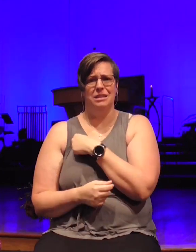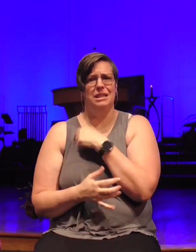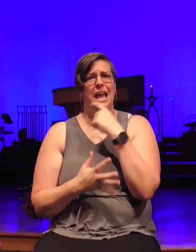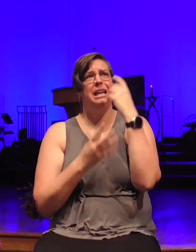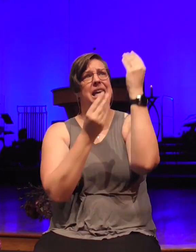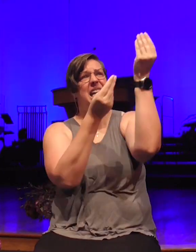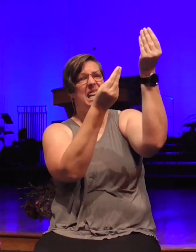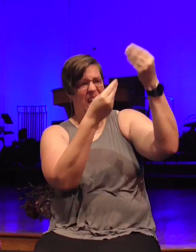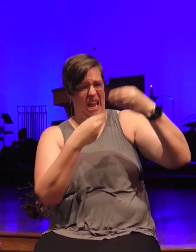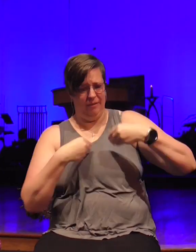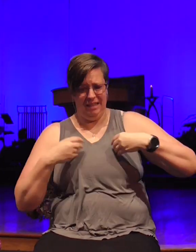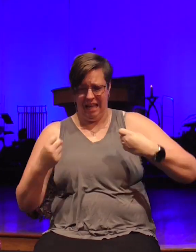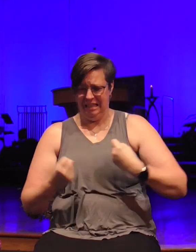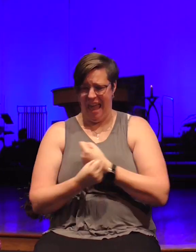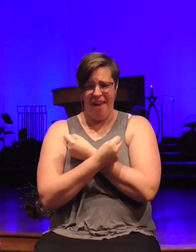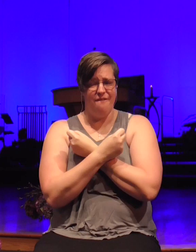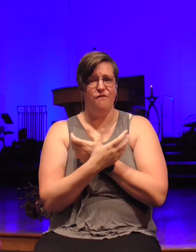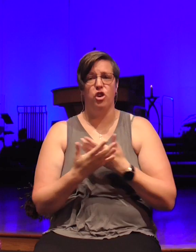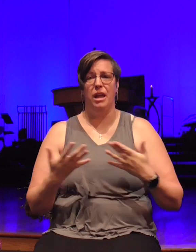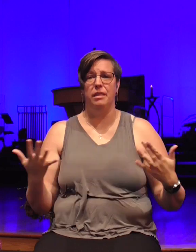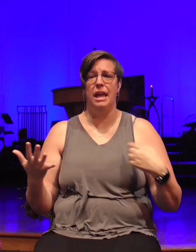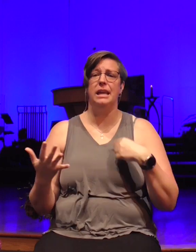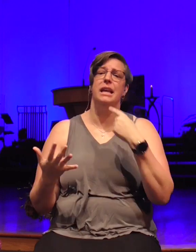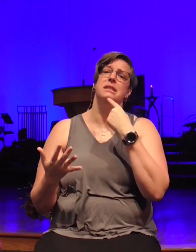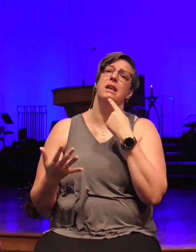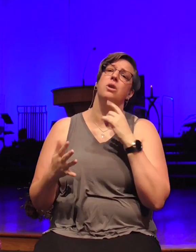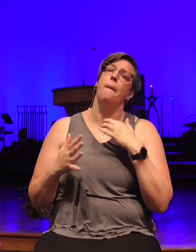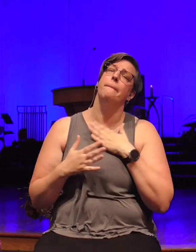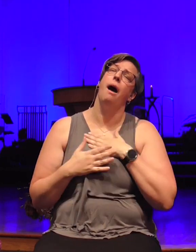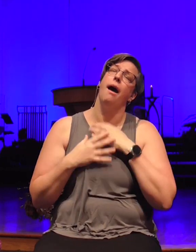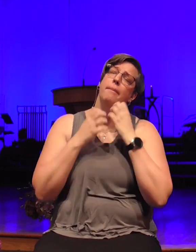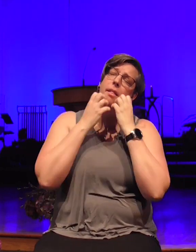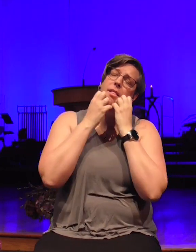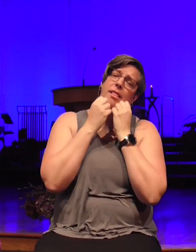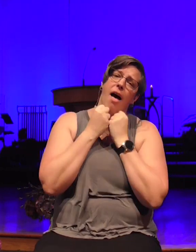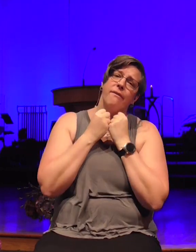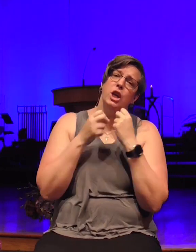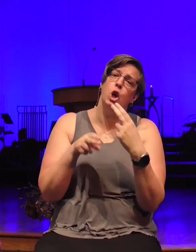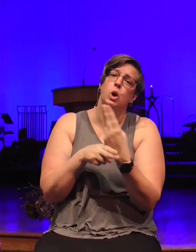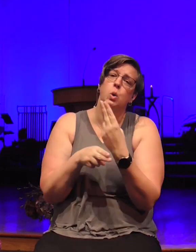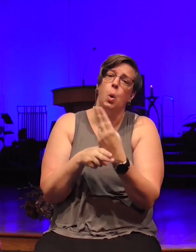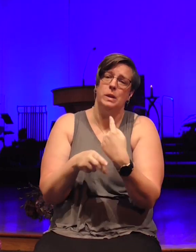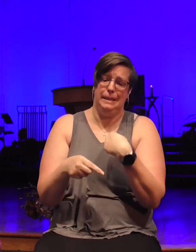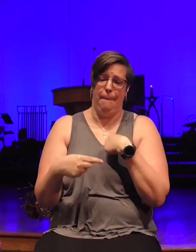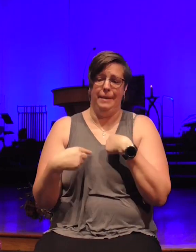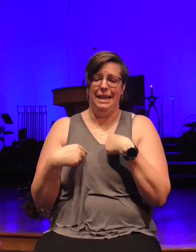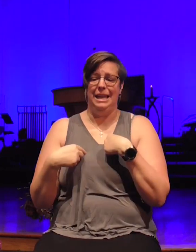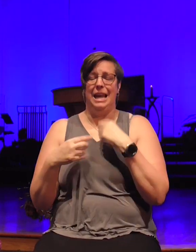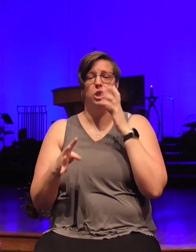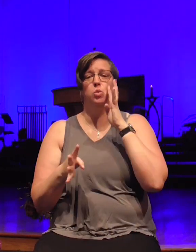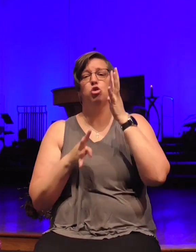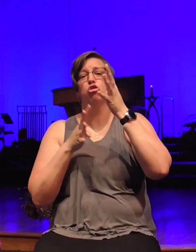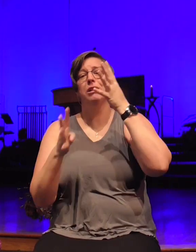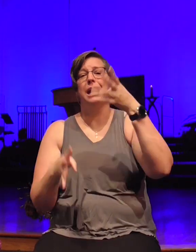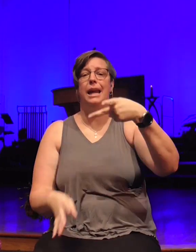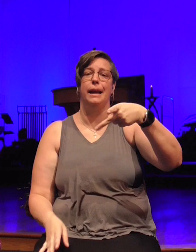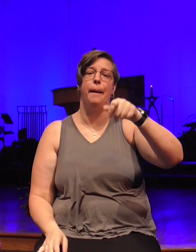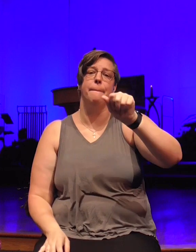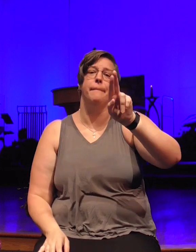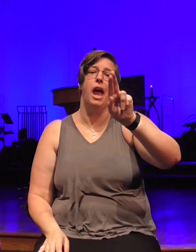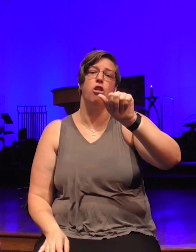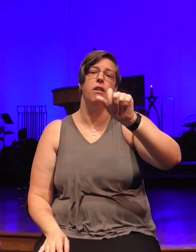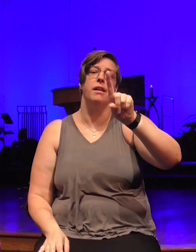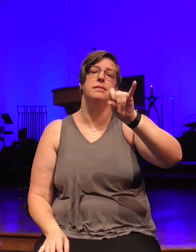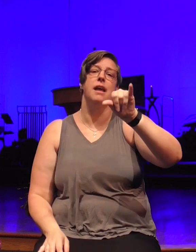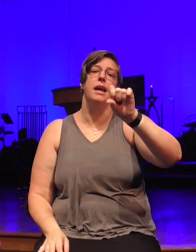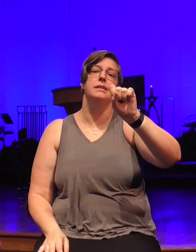us completely and totally that it says, oh, my beloved, use me to create paradise,